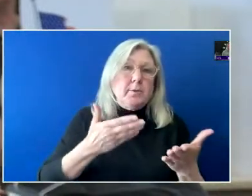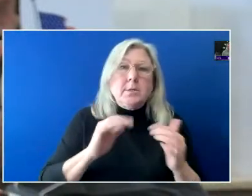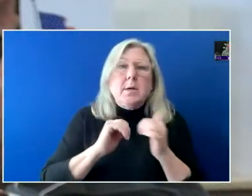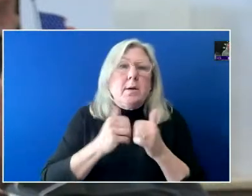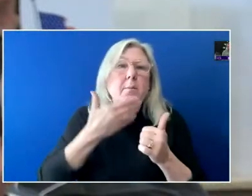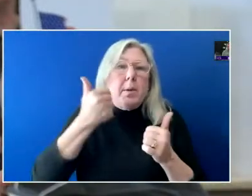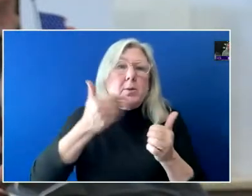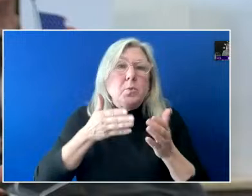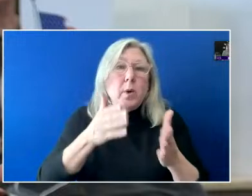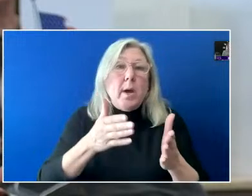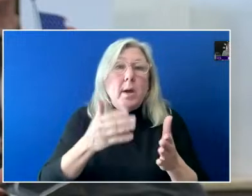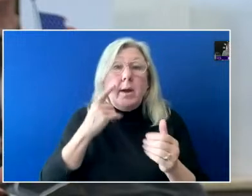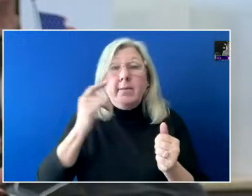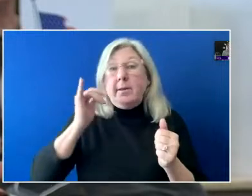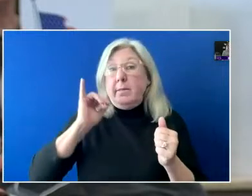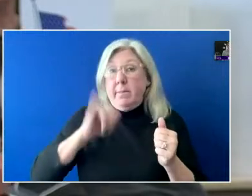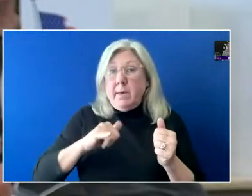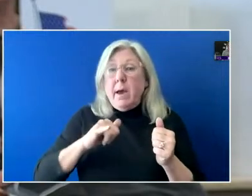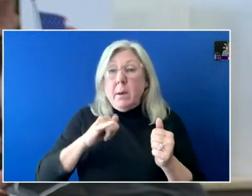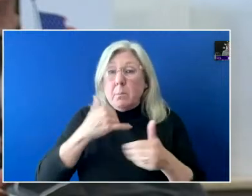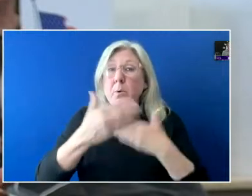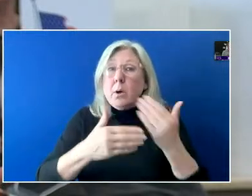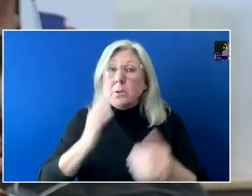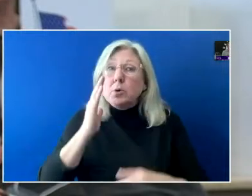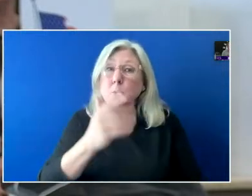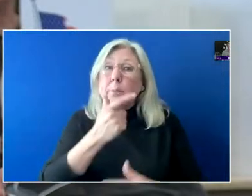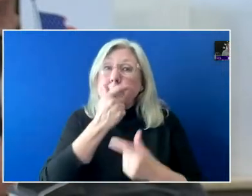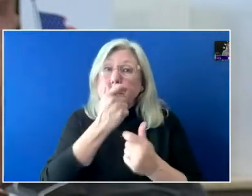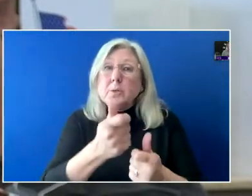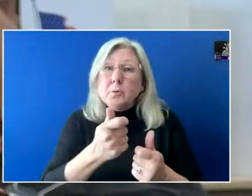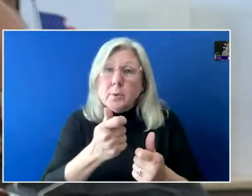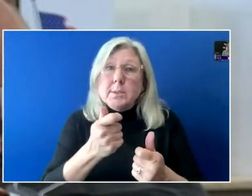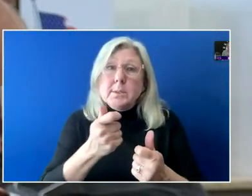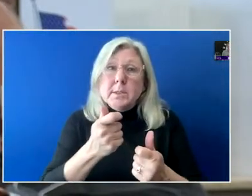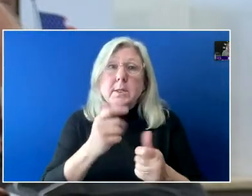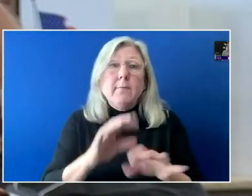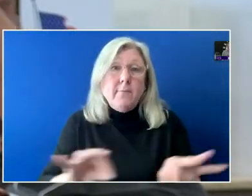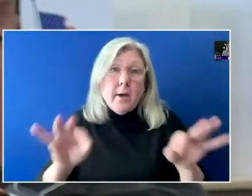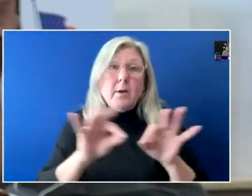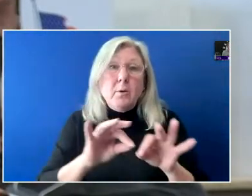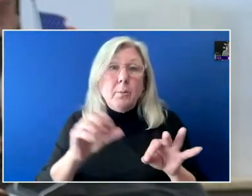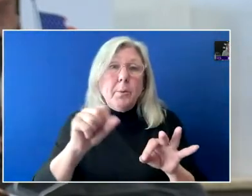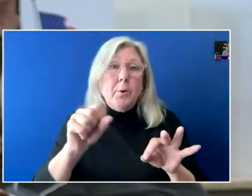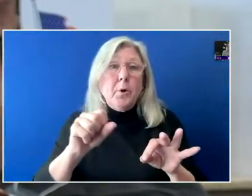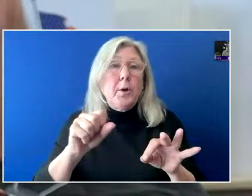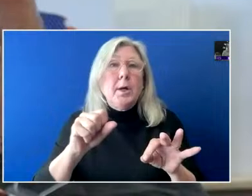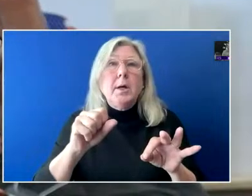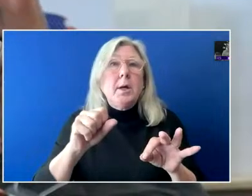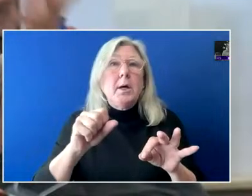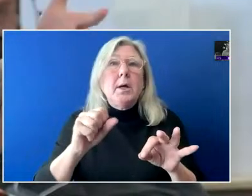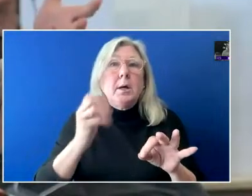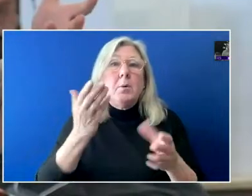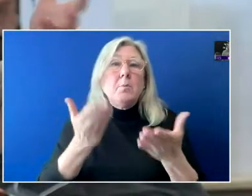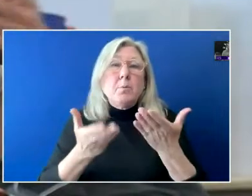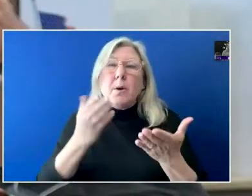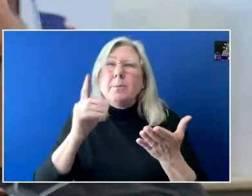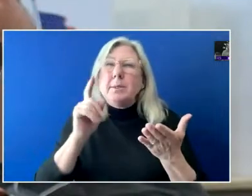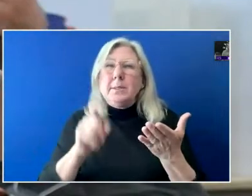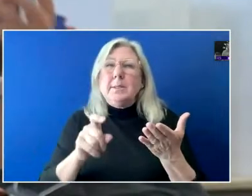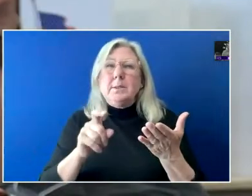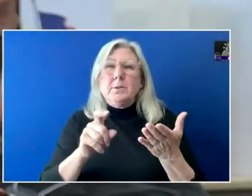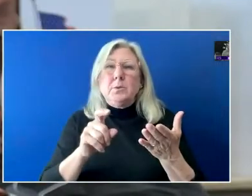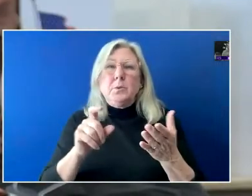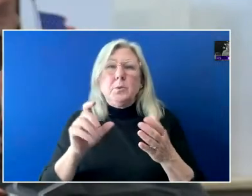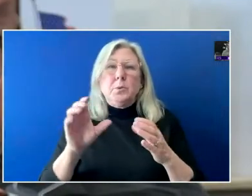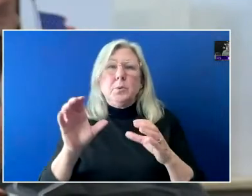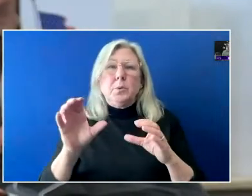process that would be very interesting and valuable it probably would would need to be done from